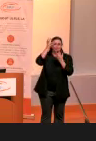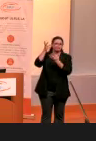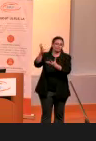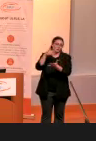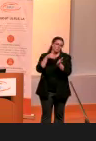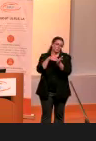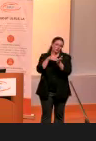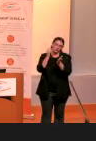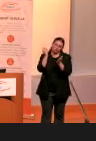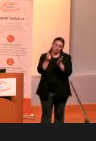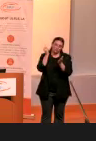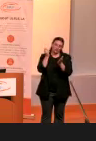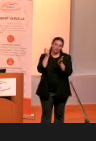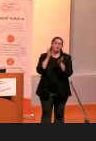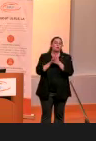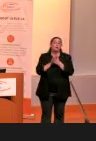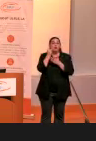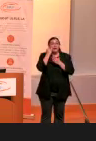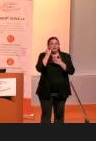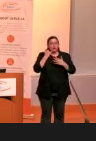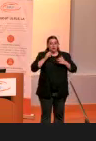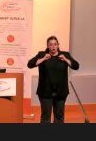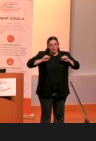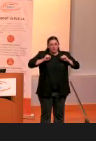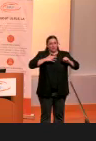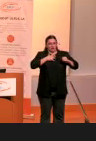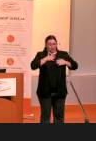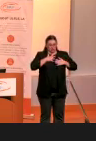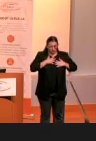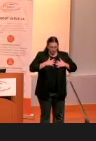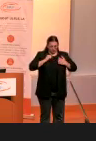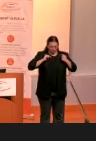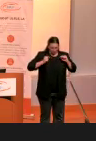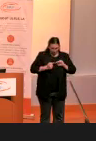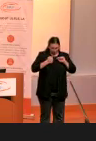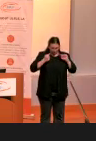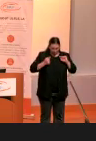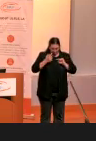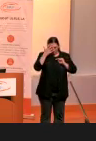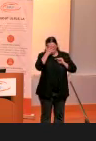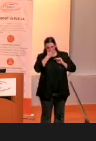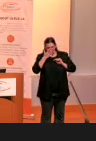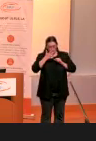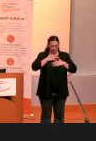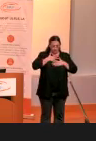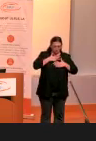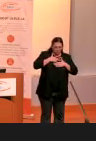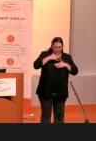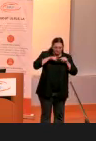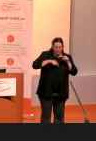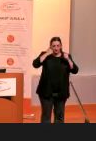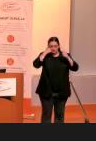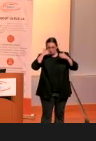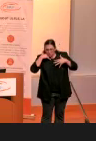evaluated. If you have chest pain when exercising, that's accompanied by any feelings of shortness of breath or